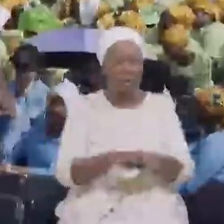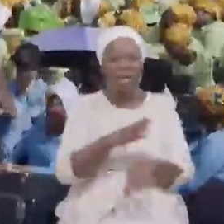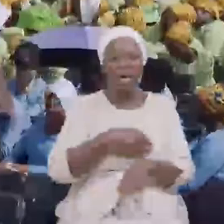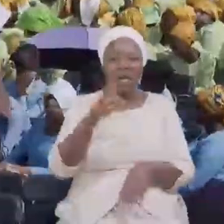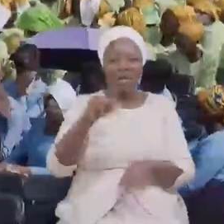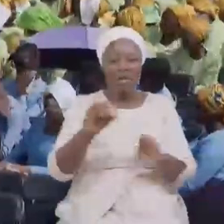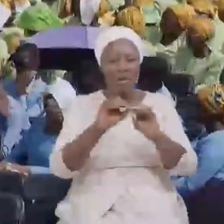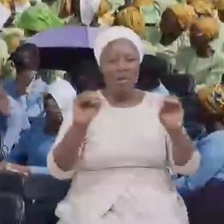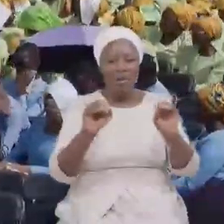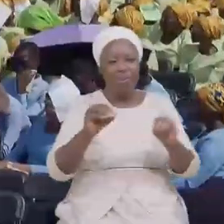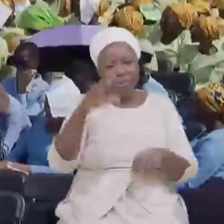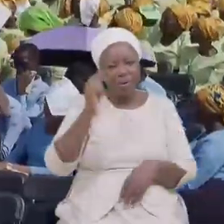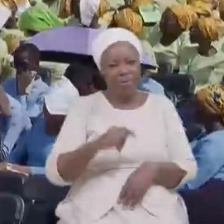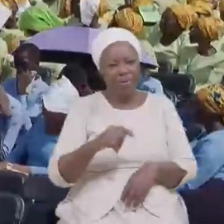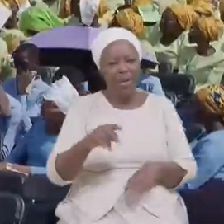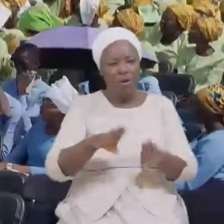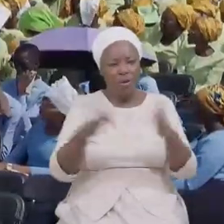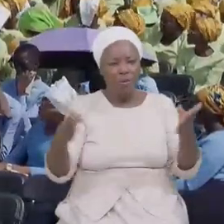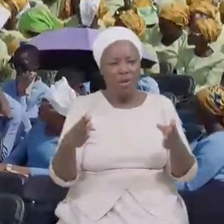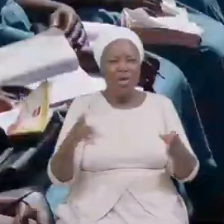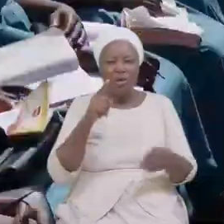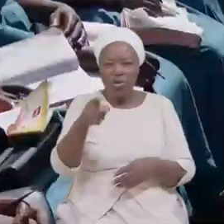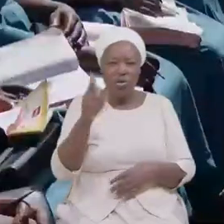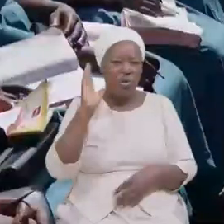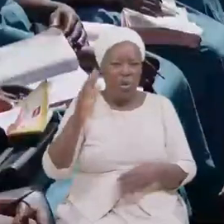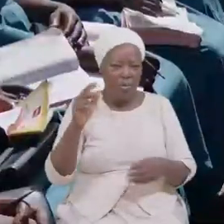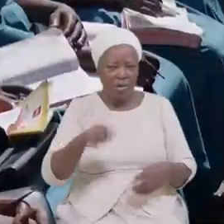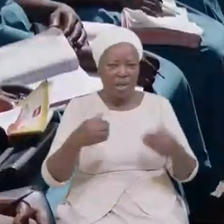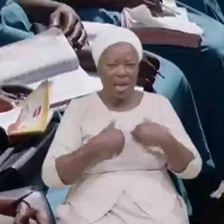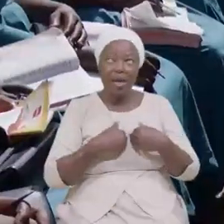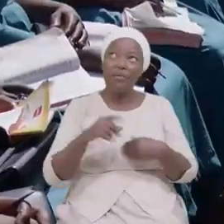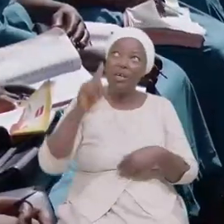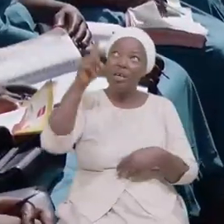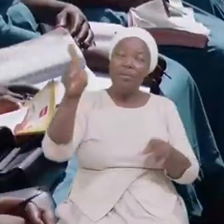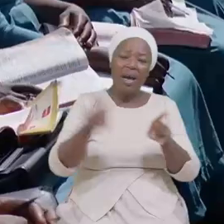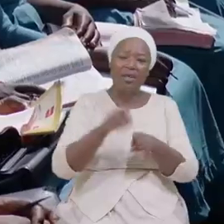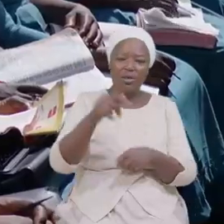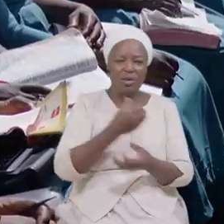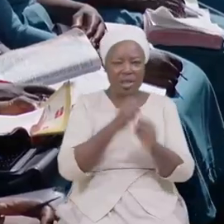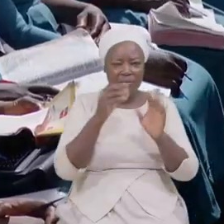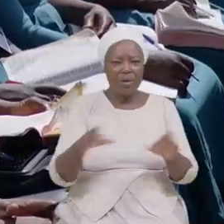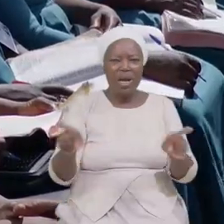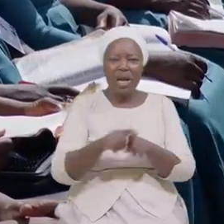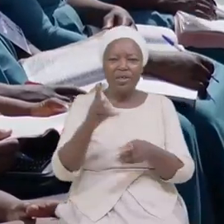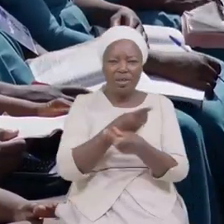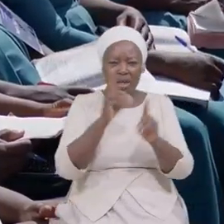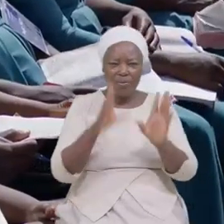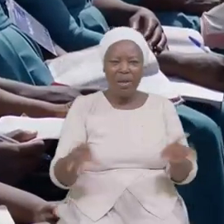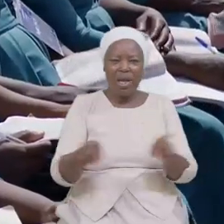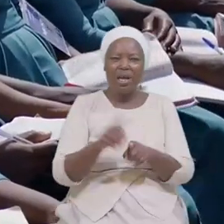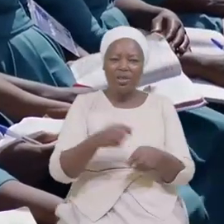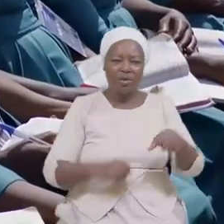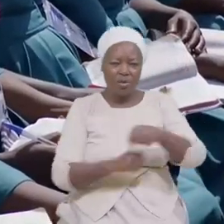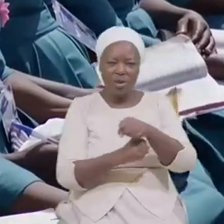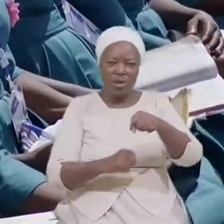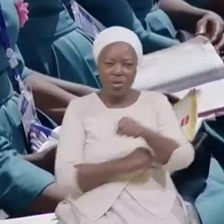You have him as your savior. You have him as your deliverer. You have him as the cornerstone of